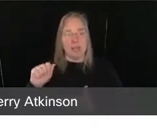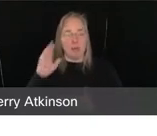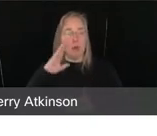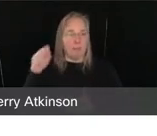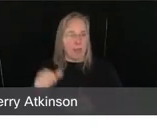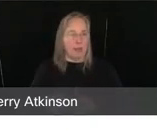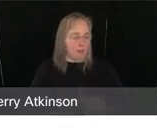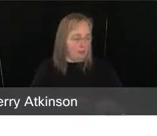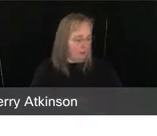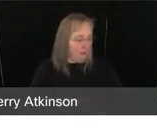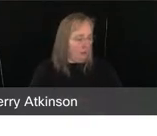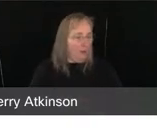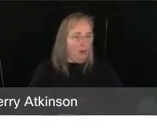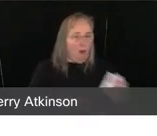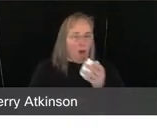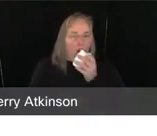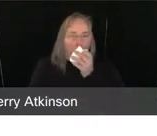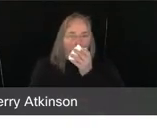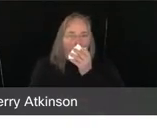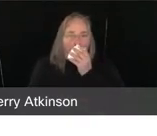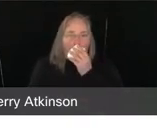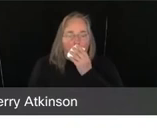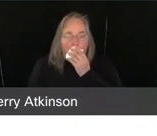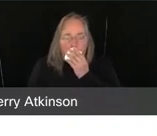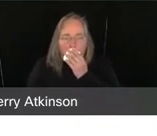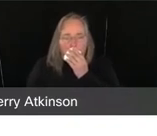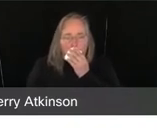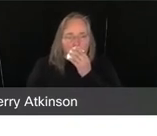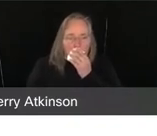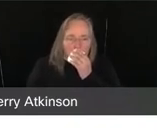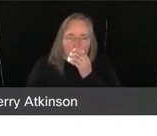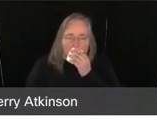go into some more detail on these bullets,